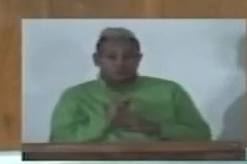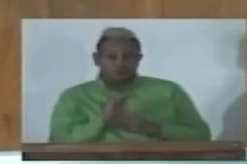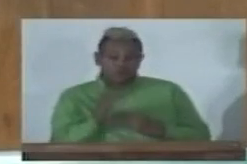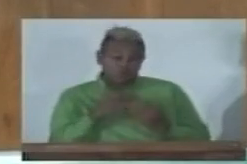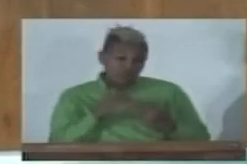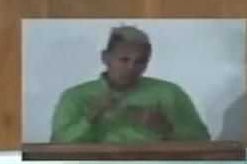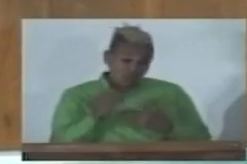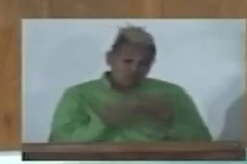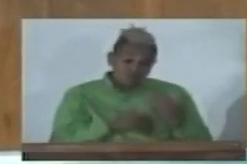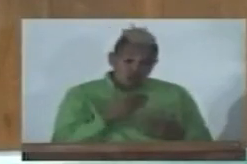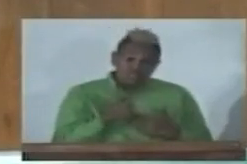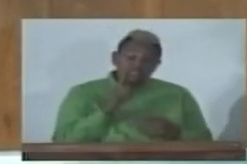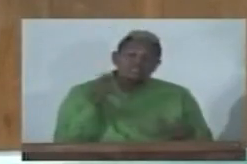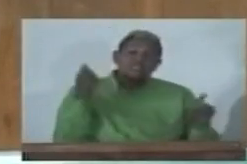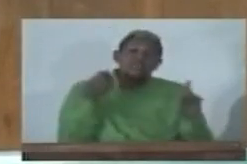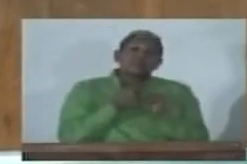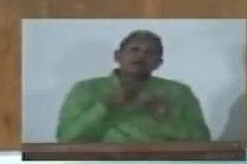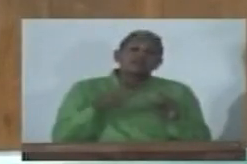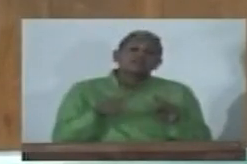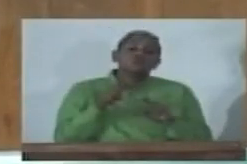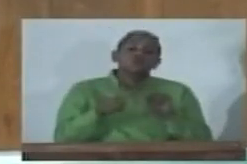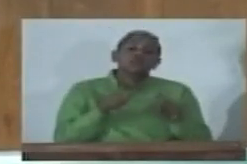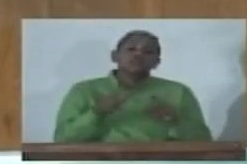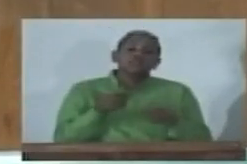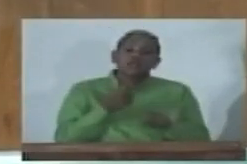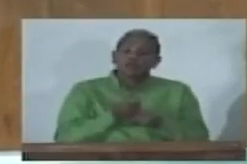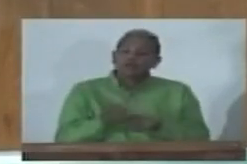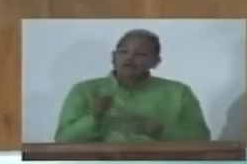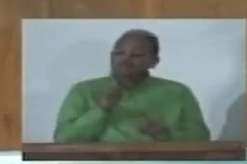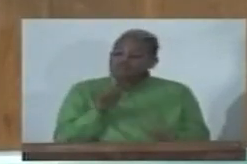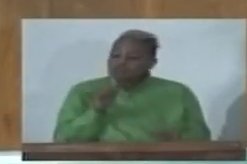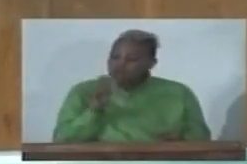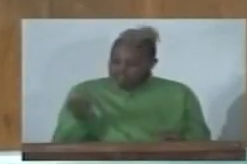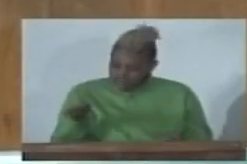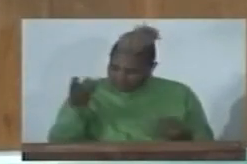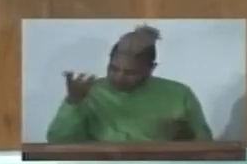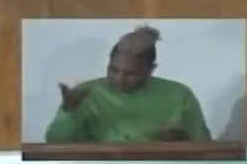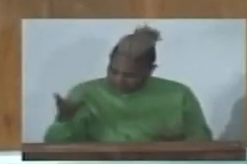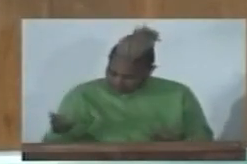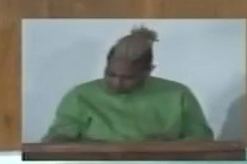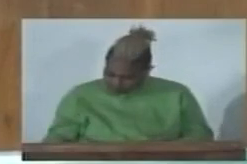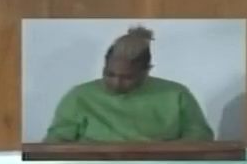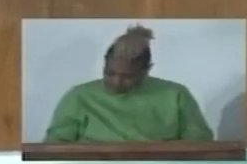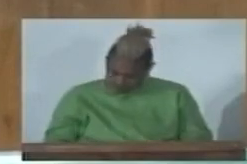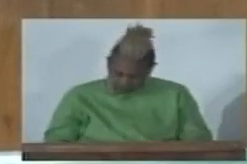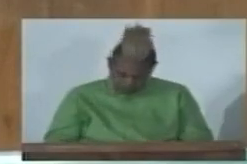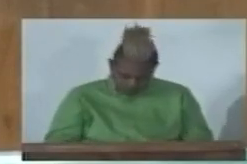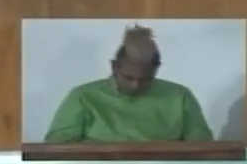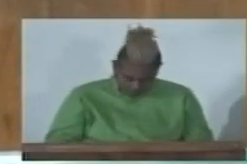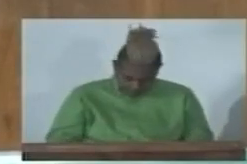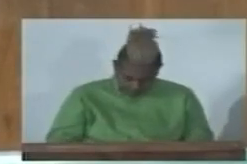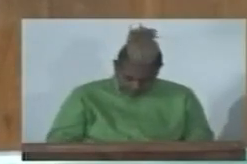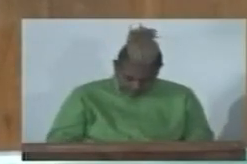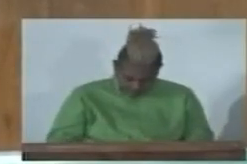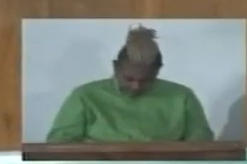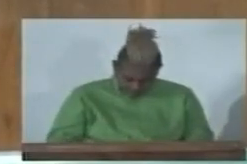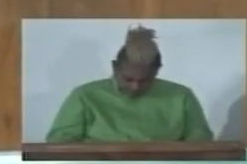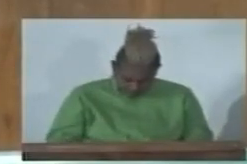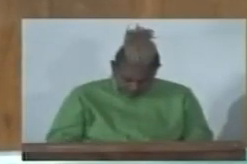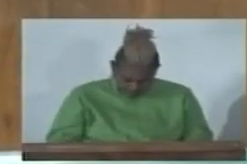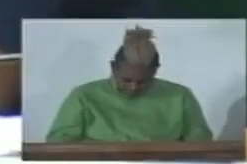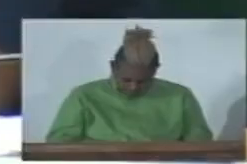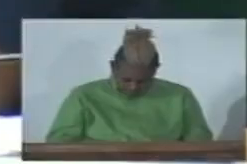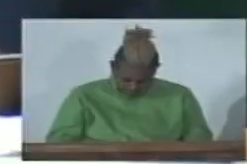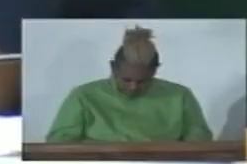and it impacts, this question impacts on the response you give to the one I asked prior, but whether or not any